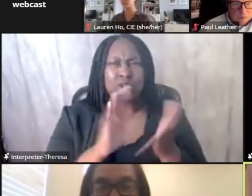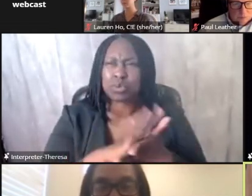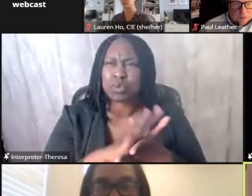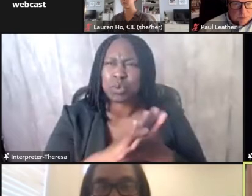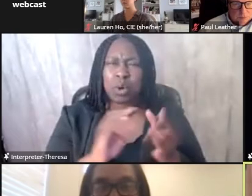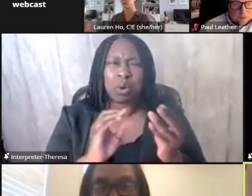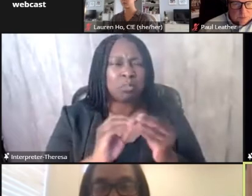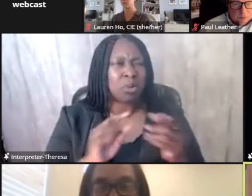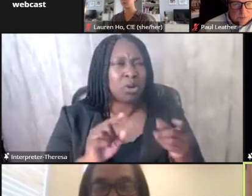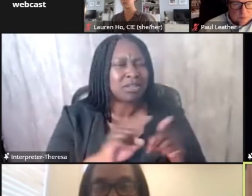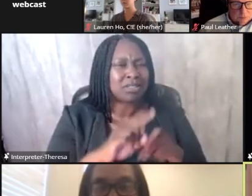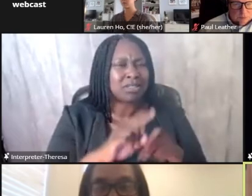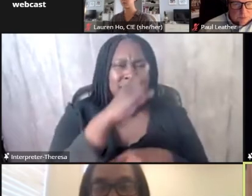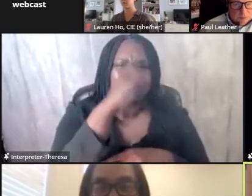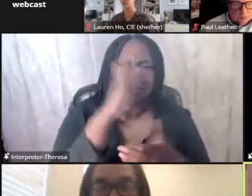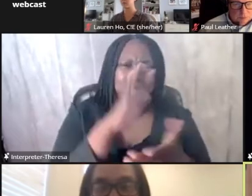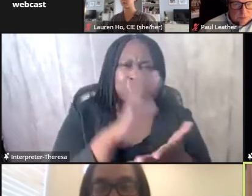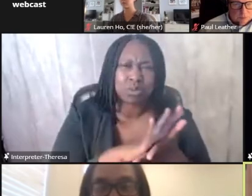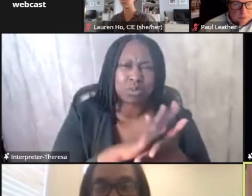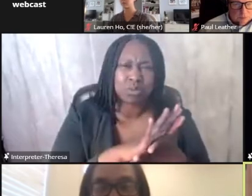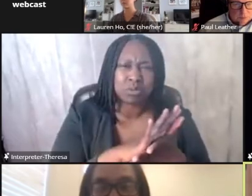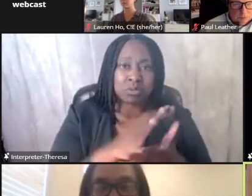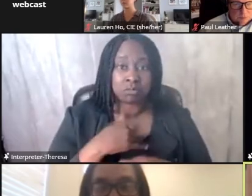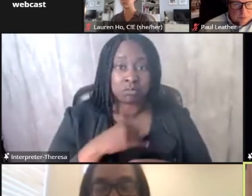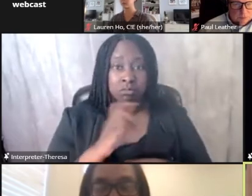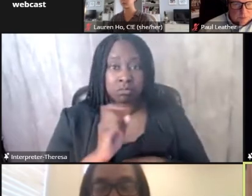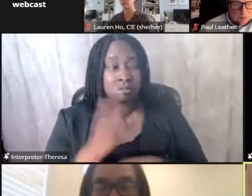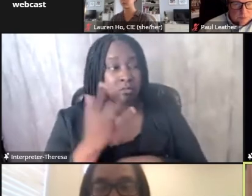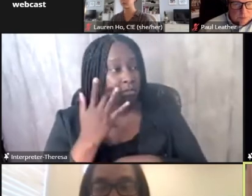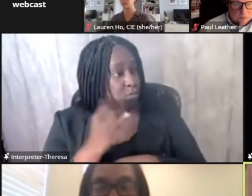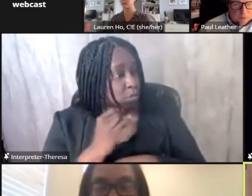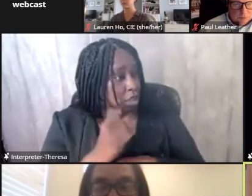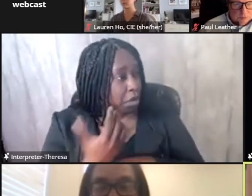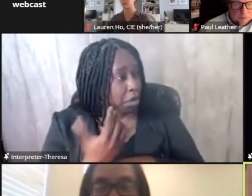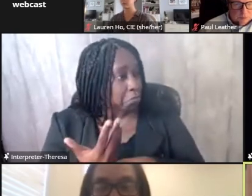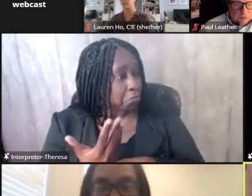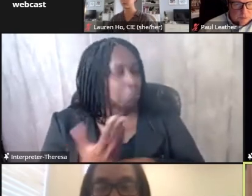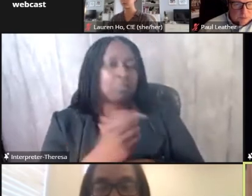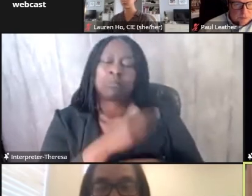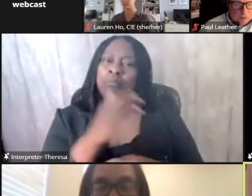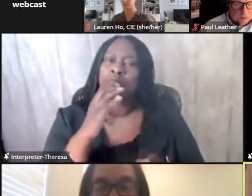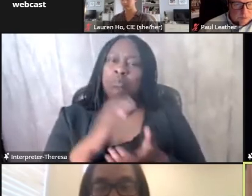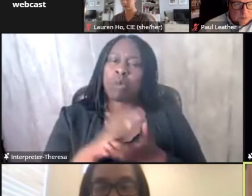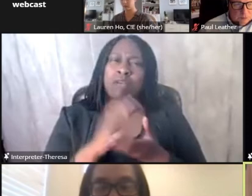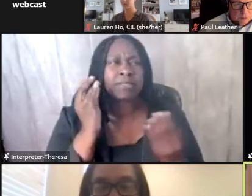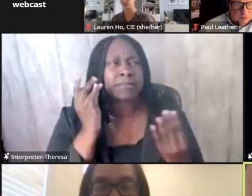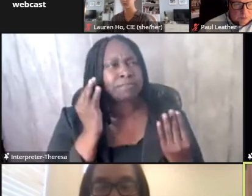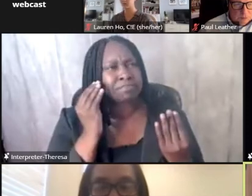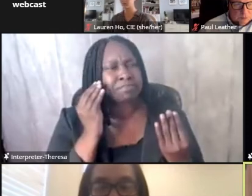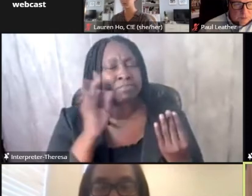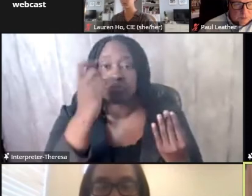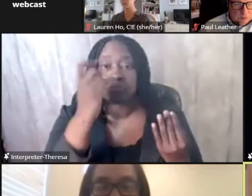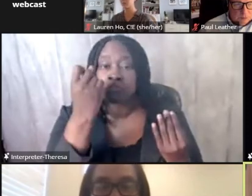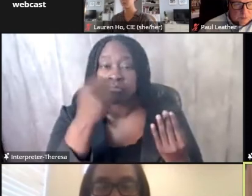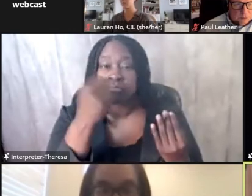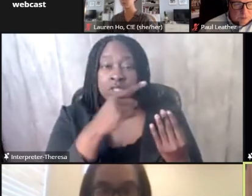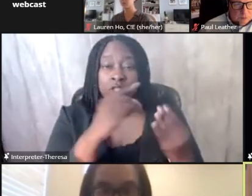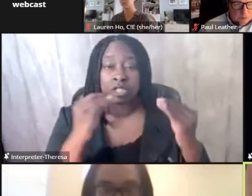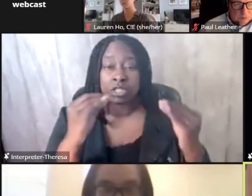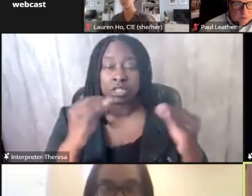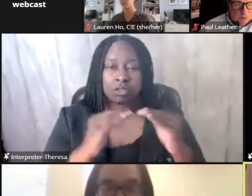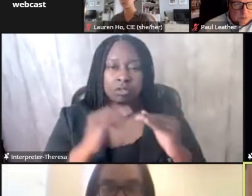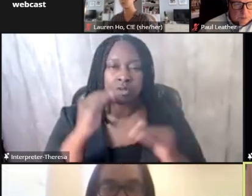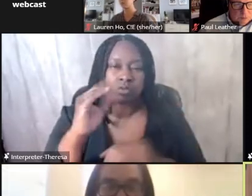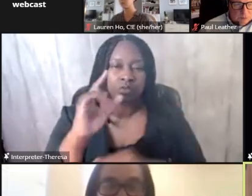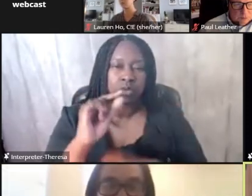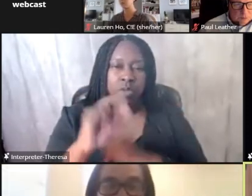just said, why can it not? And she said, well, she thought about that. And she's been teaching for over 20 years. She said, I guess I